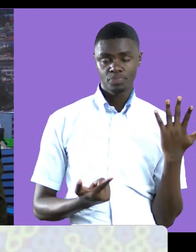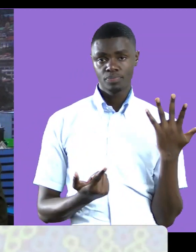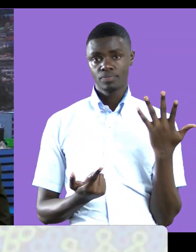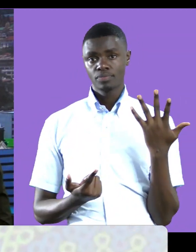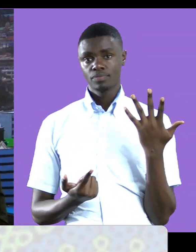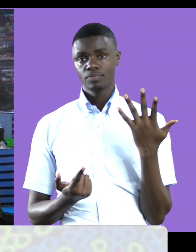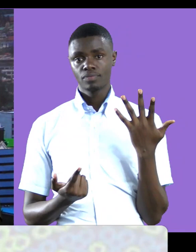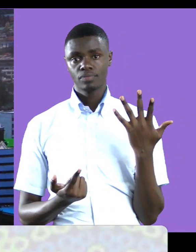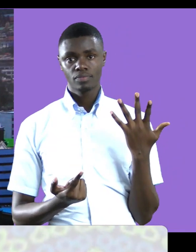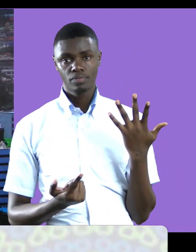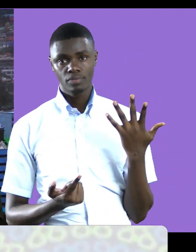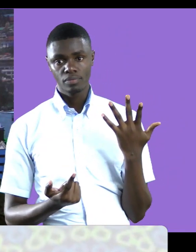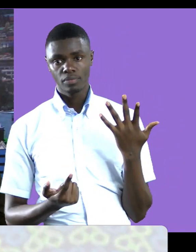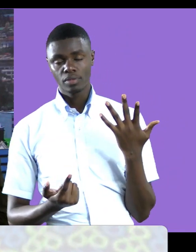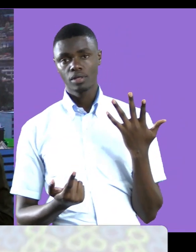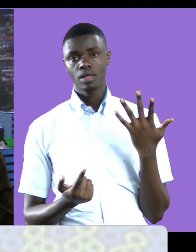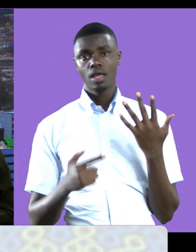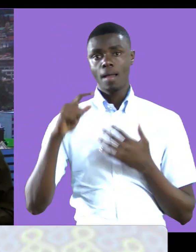2024.